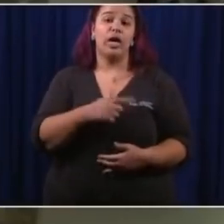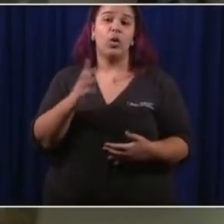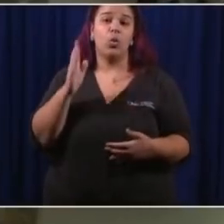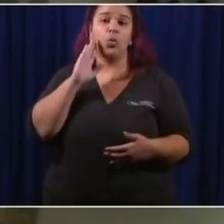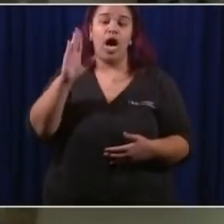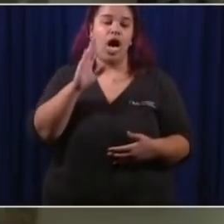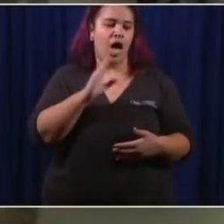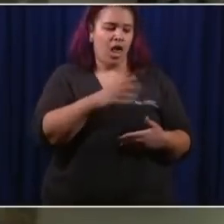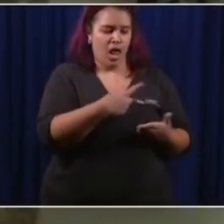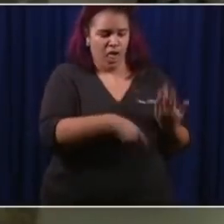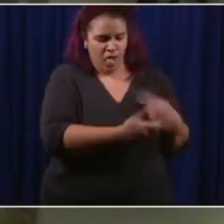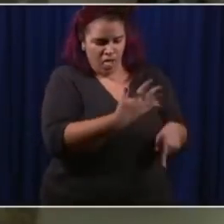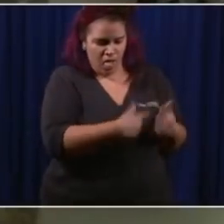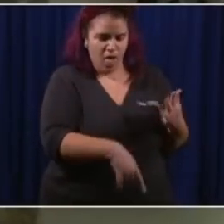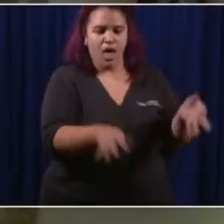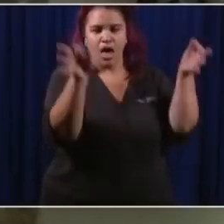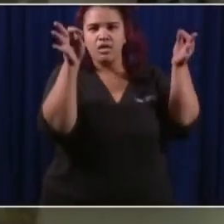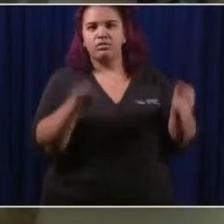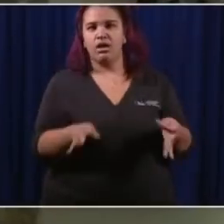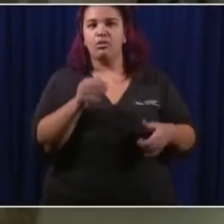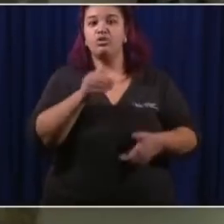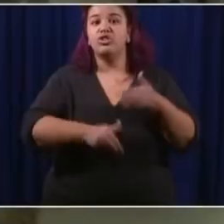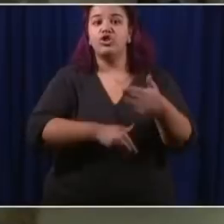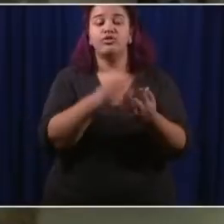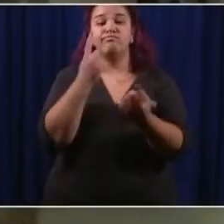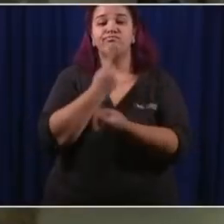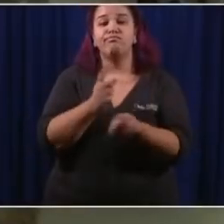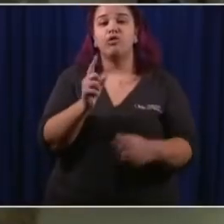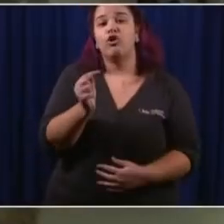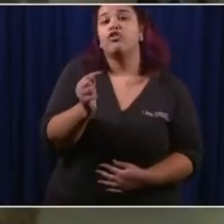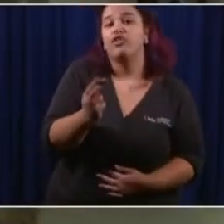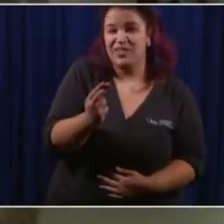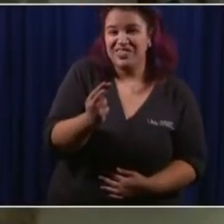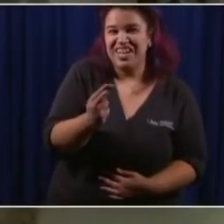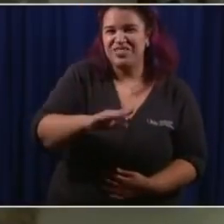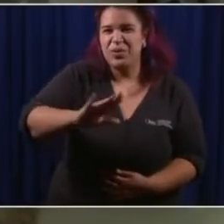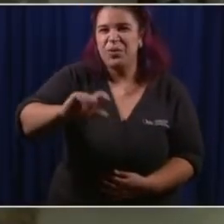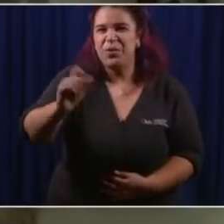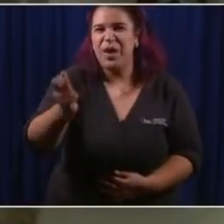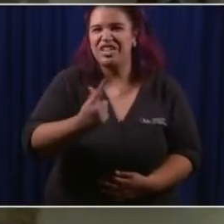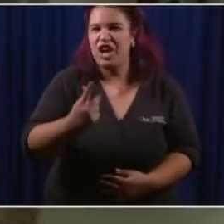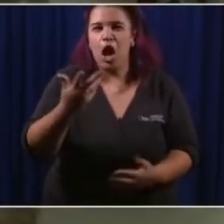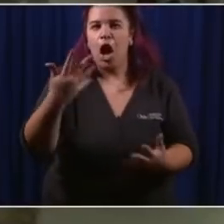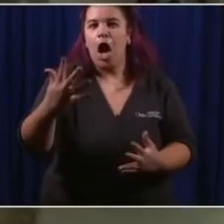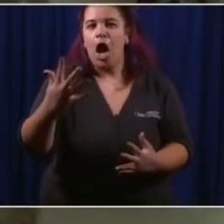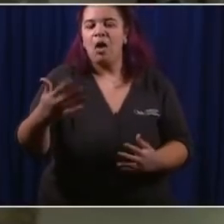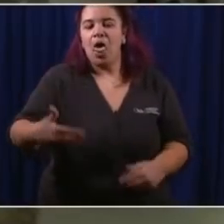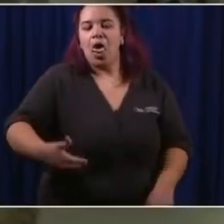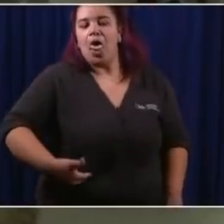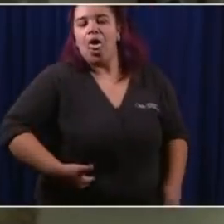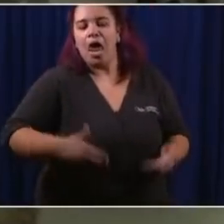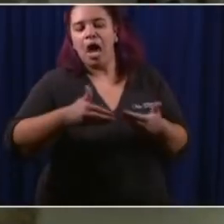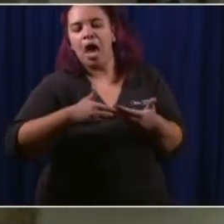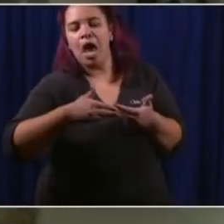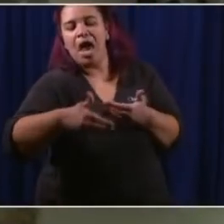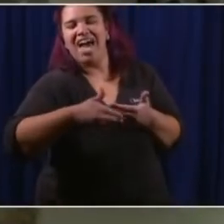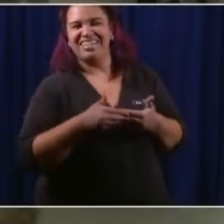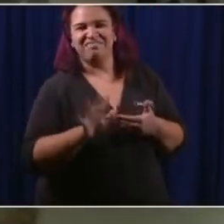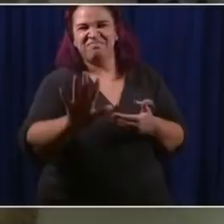Thursday. So your question anticipated something that we're working on because frankly, I felt it needs to be consistent.